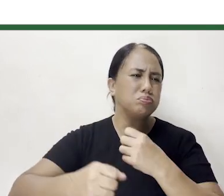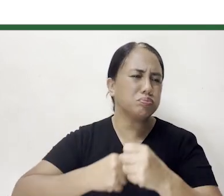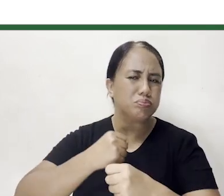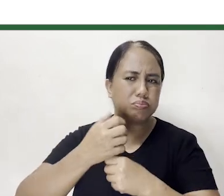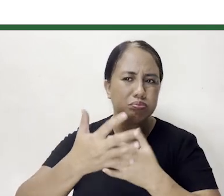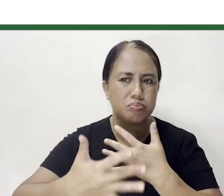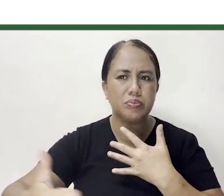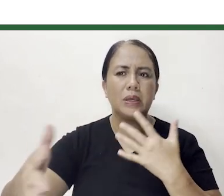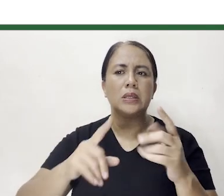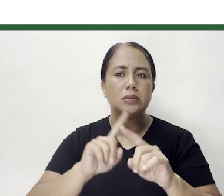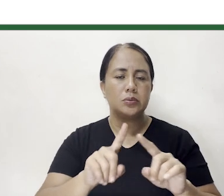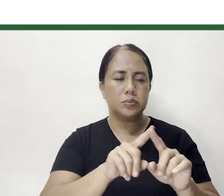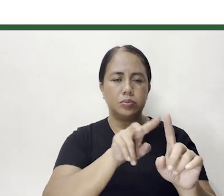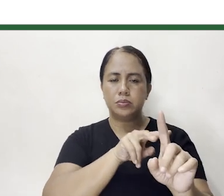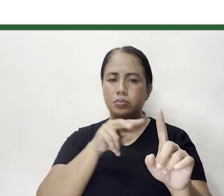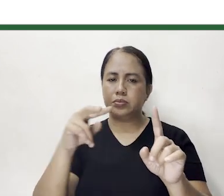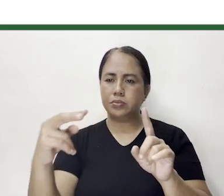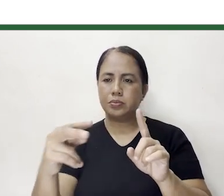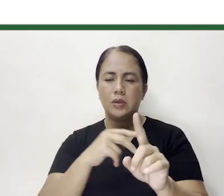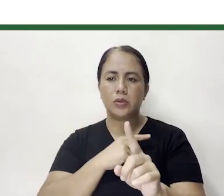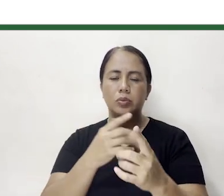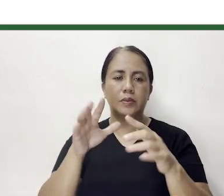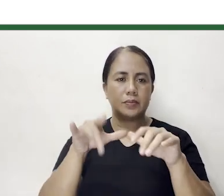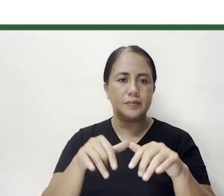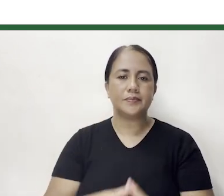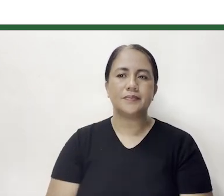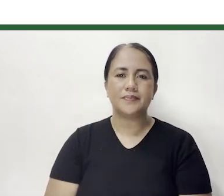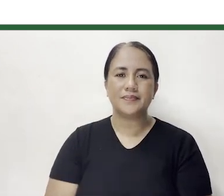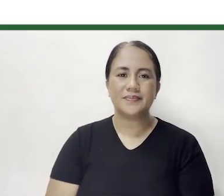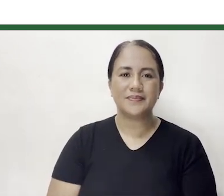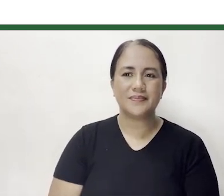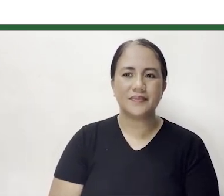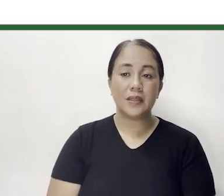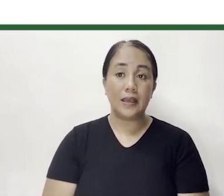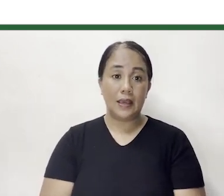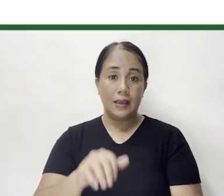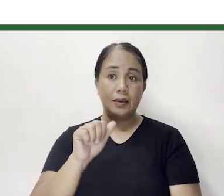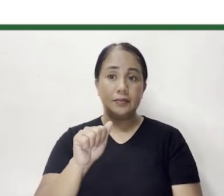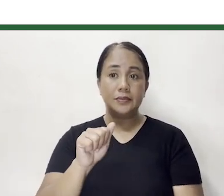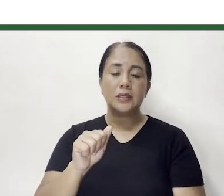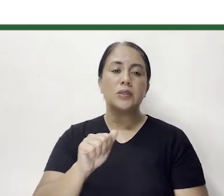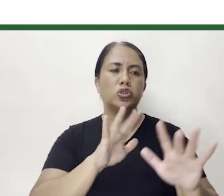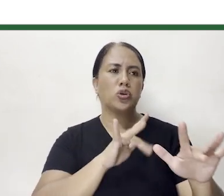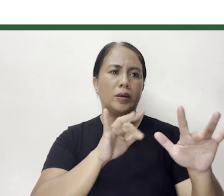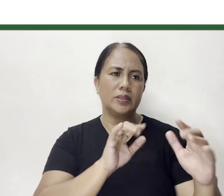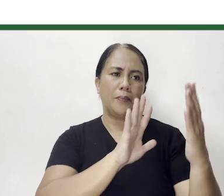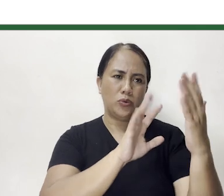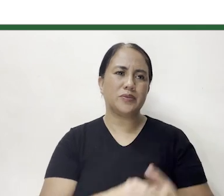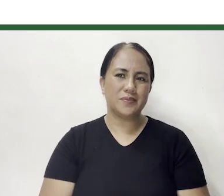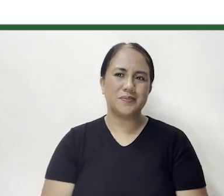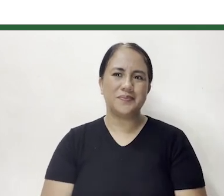Over the years, people have different views and approaches to disability. A.